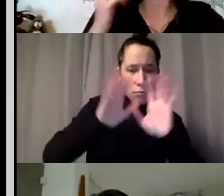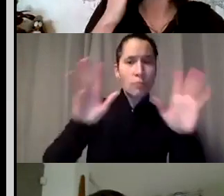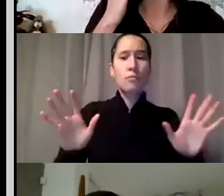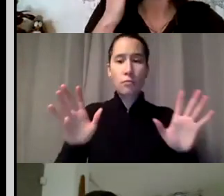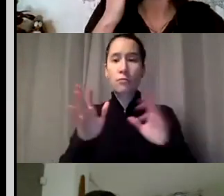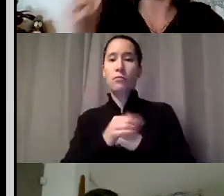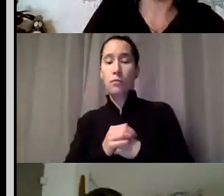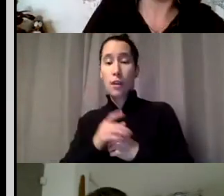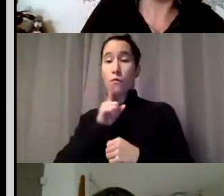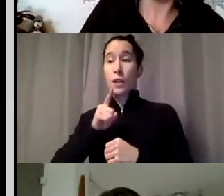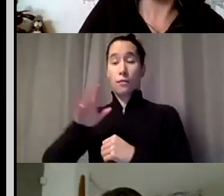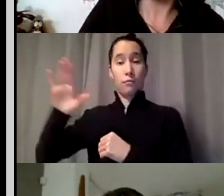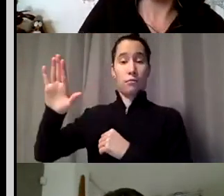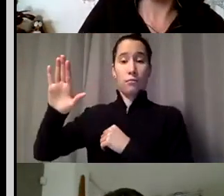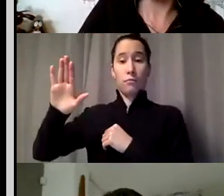of all parts of